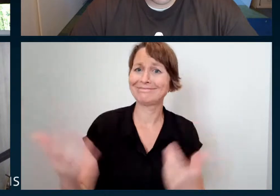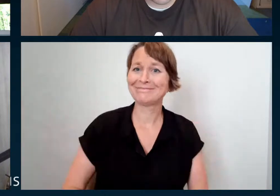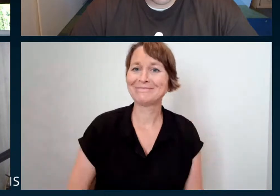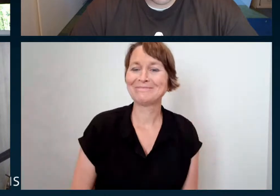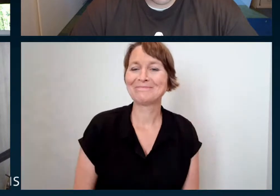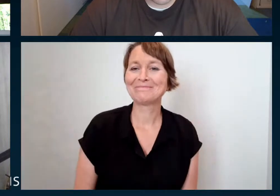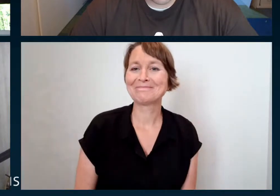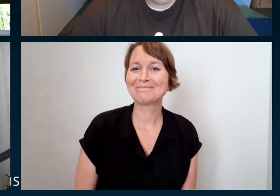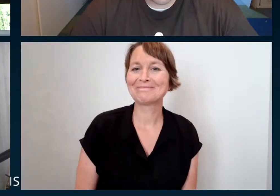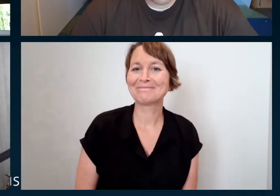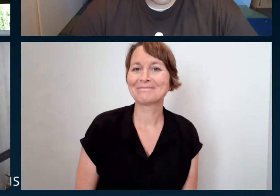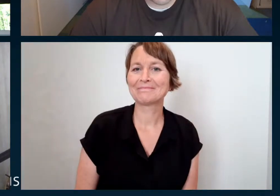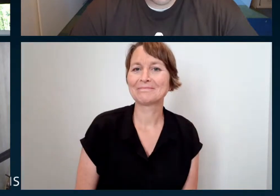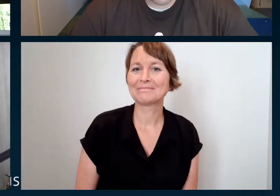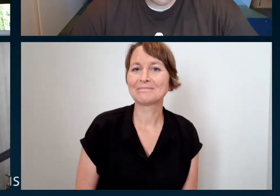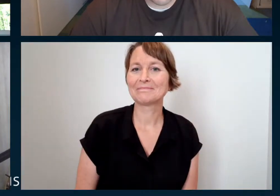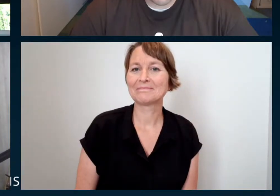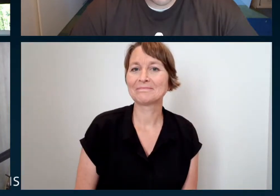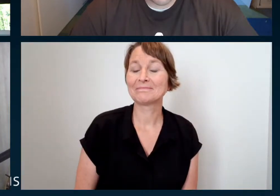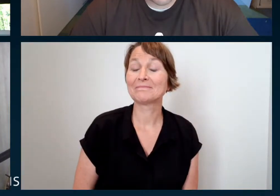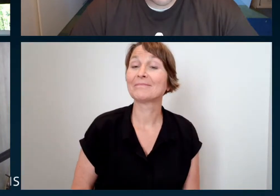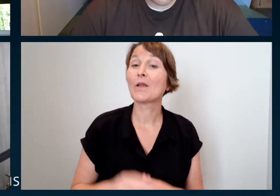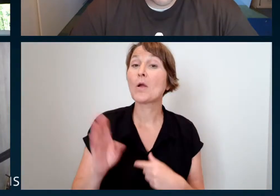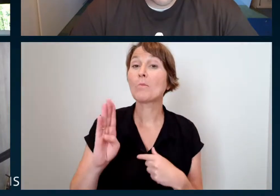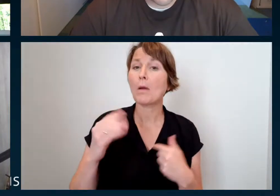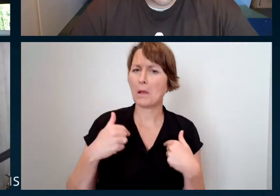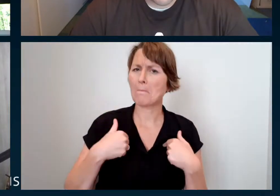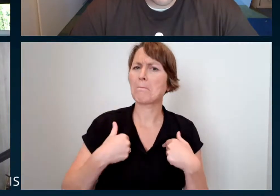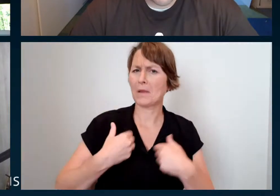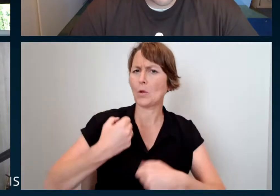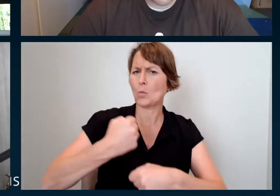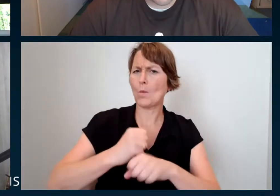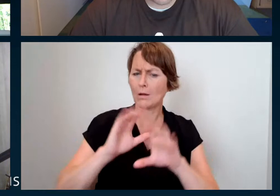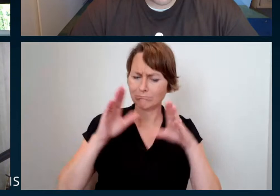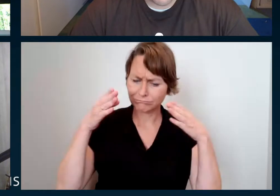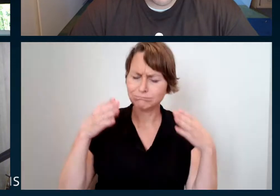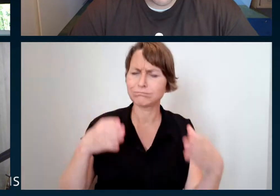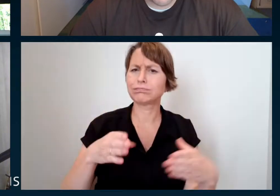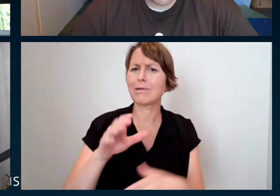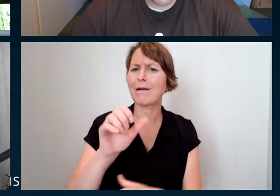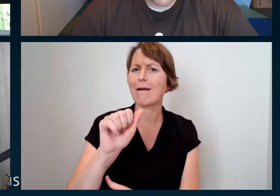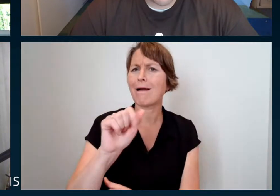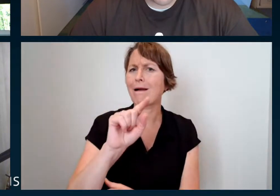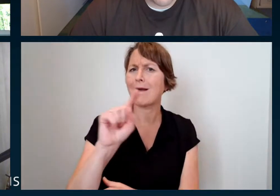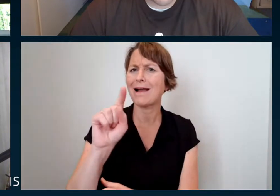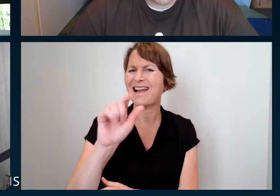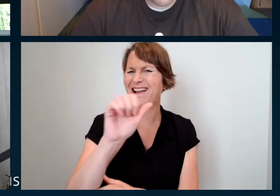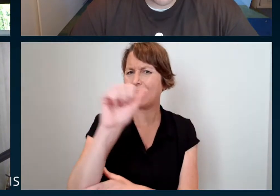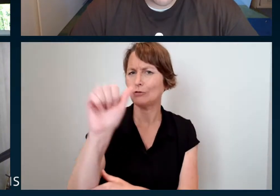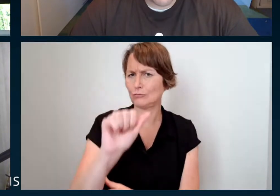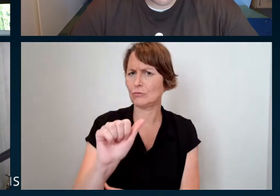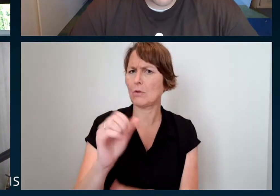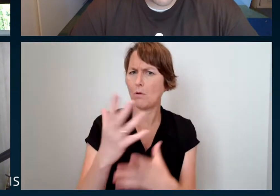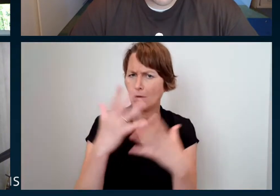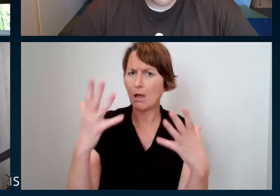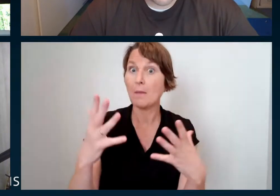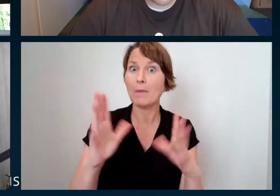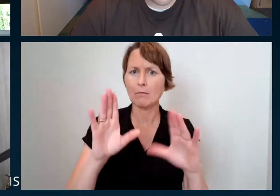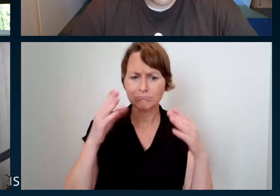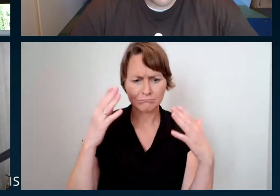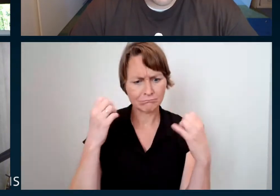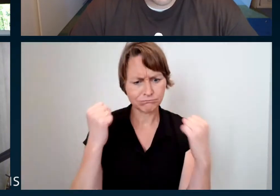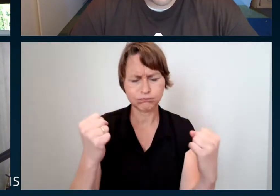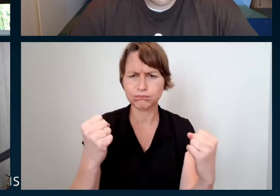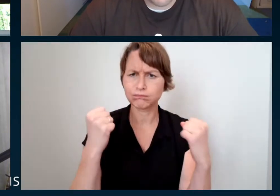No, that's pretty much, I work with Azure a lot and with a strong focus on automation. So PowerShell and